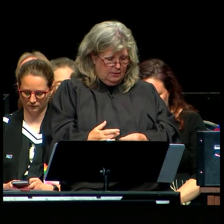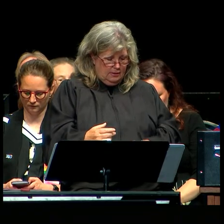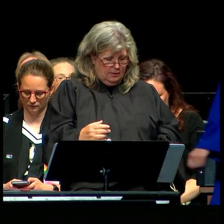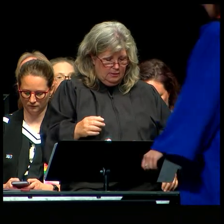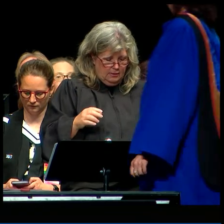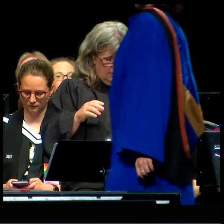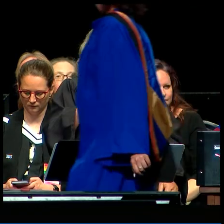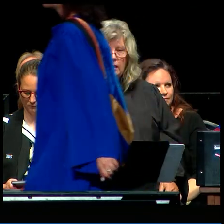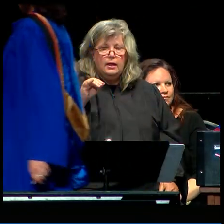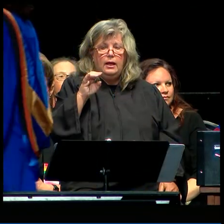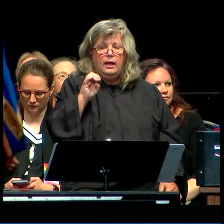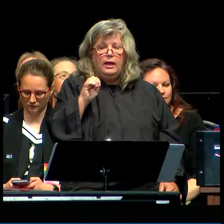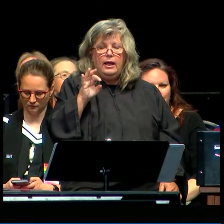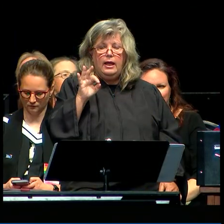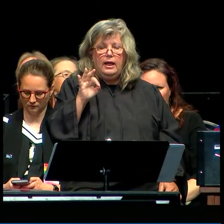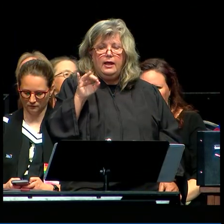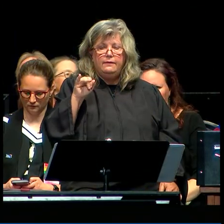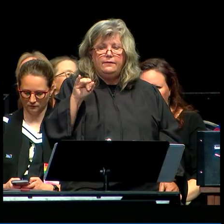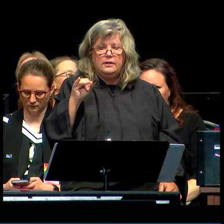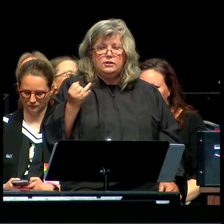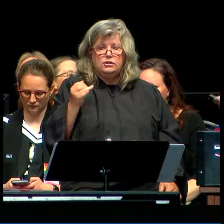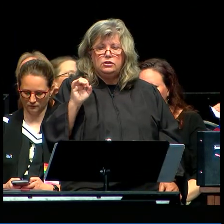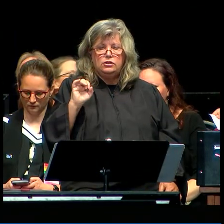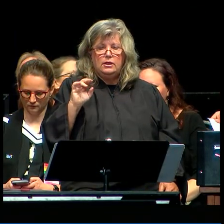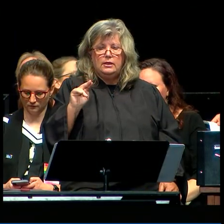Efigeni Zalota with distinction.